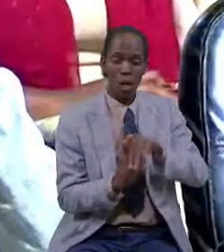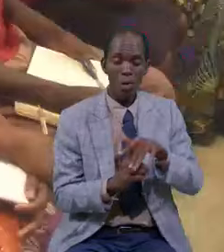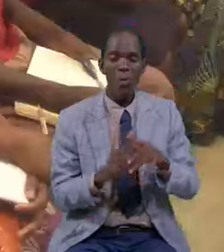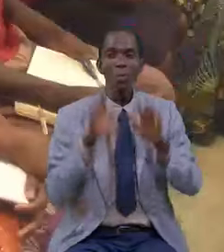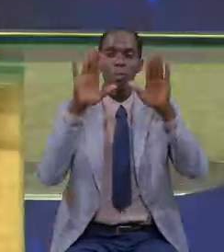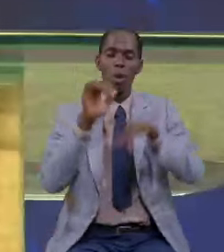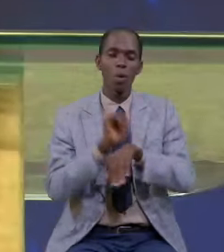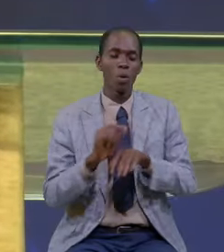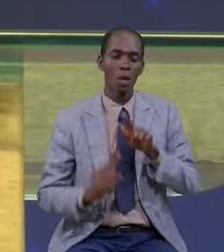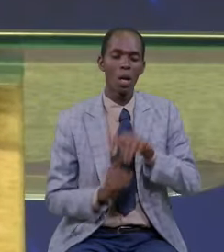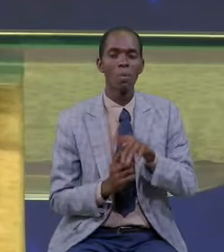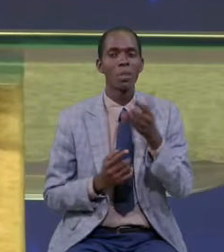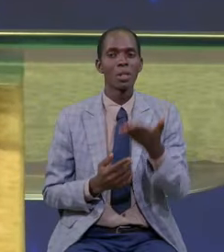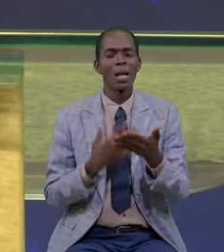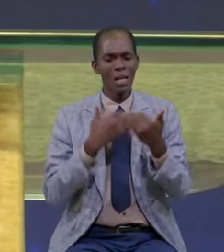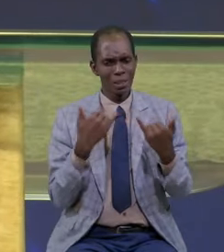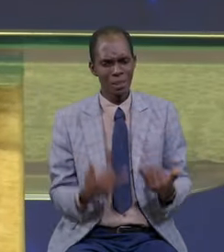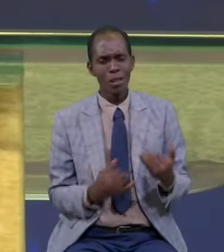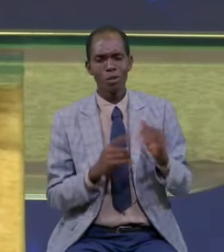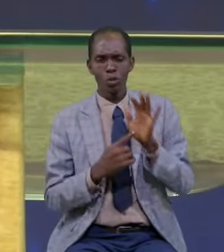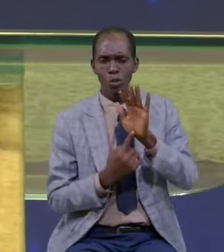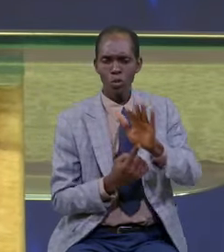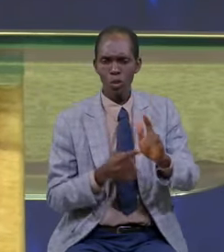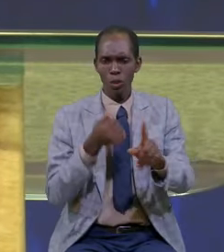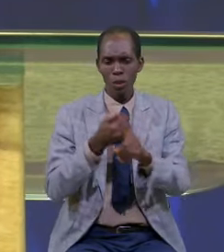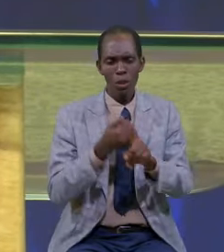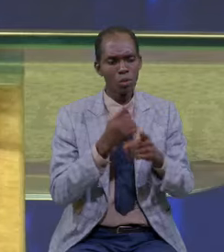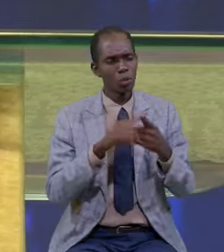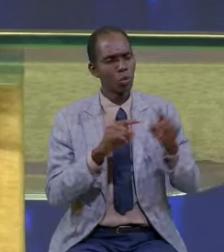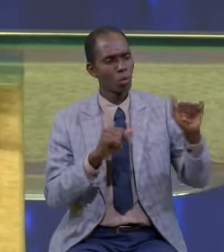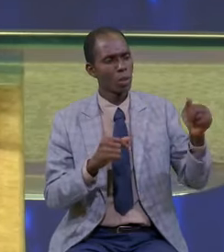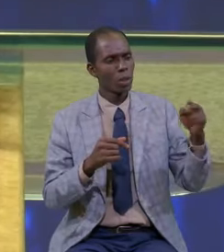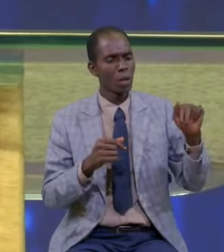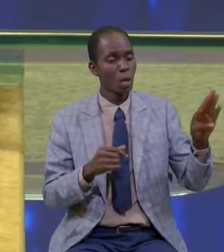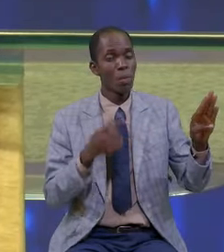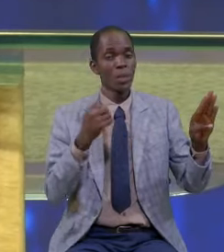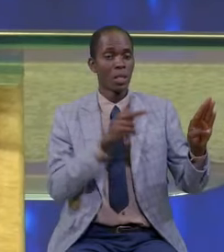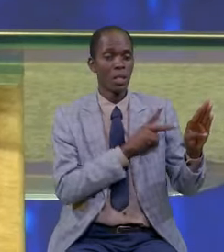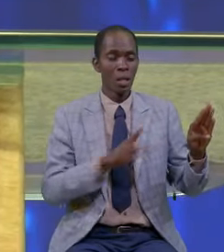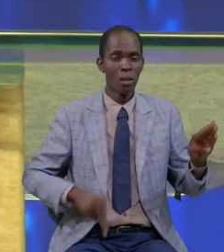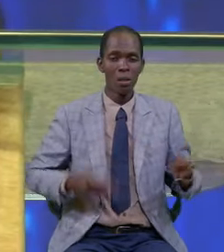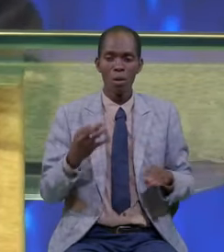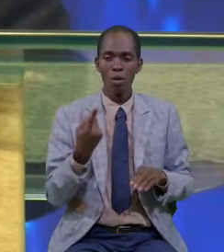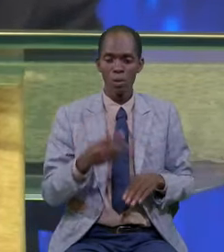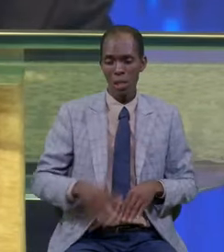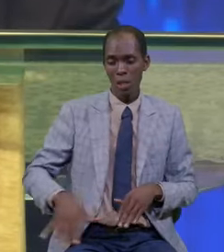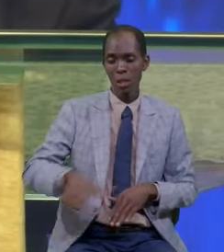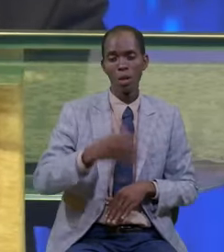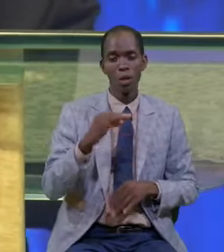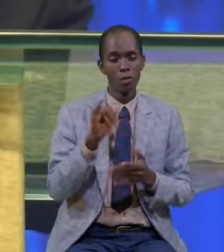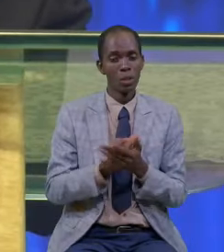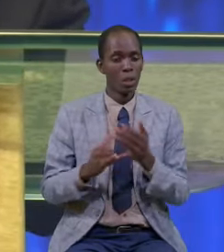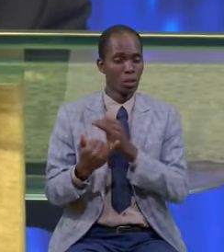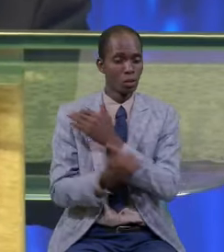to Ahab, the king of the land and the king of the nation. And now a miracle for the whole